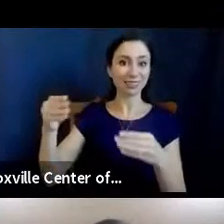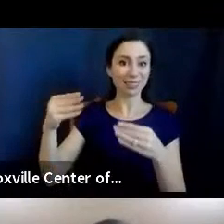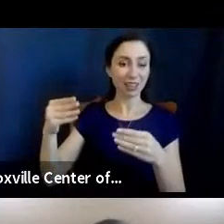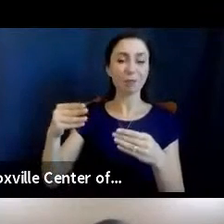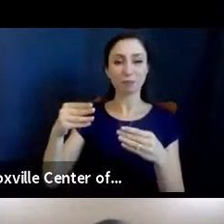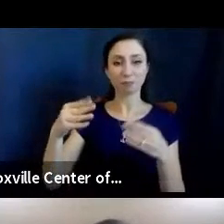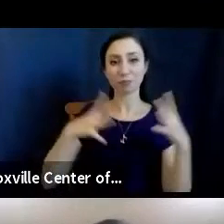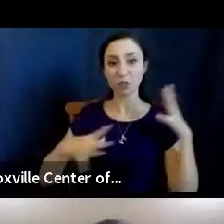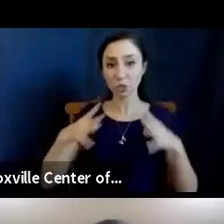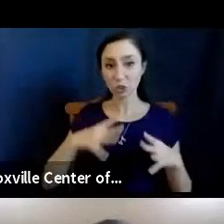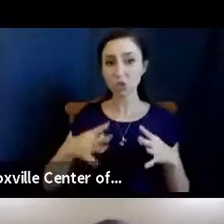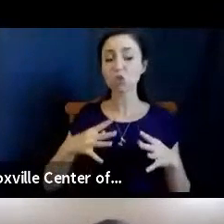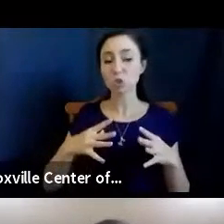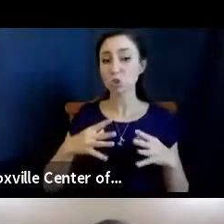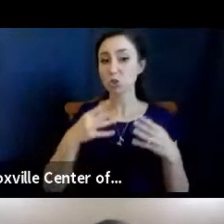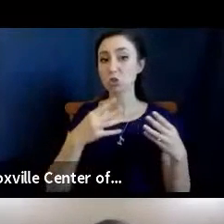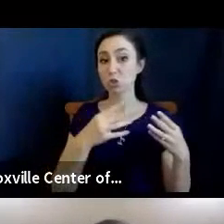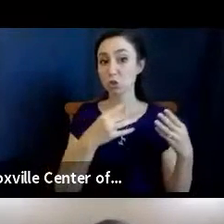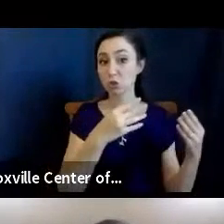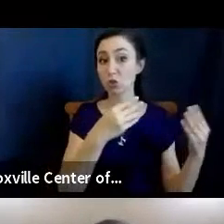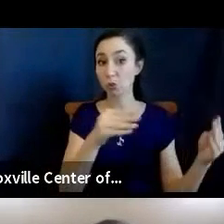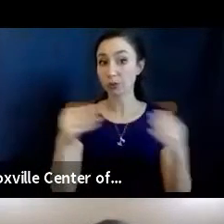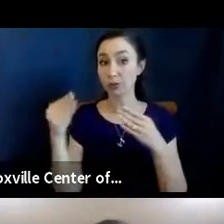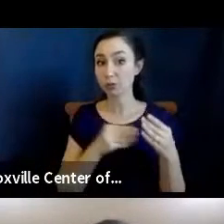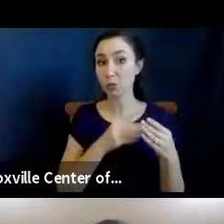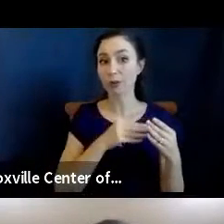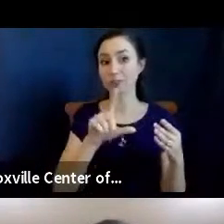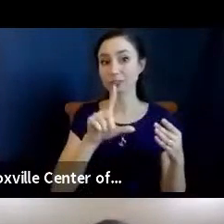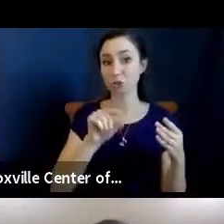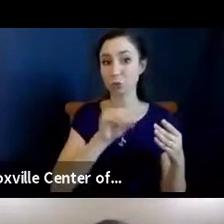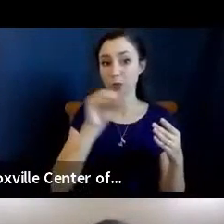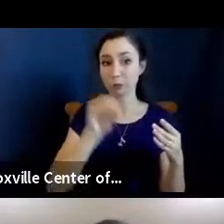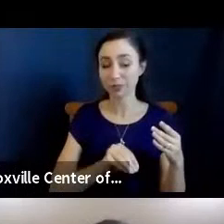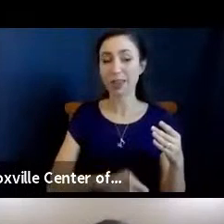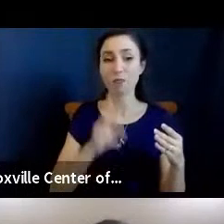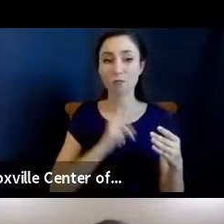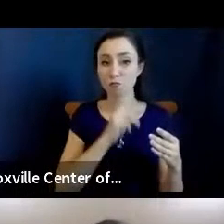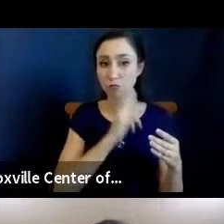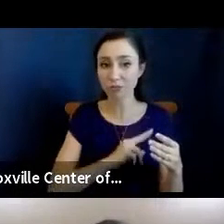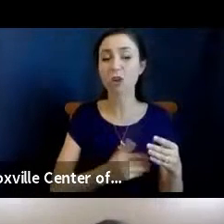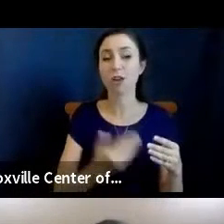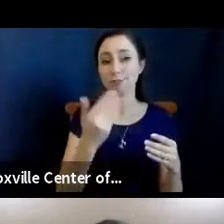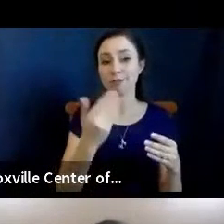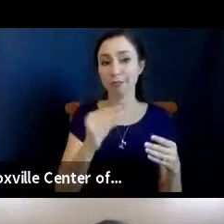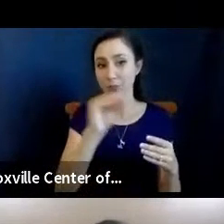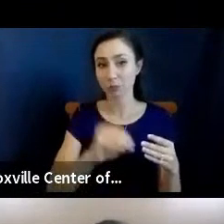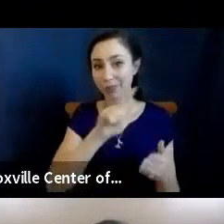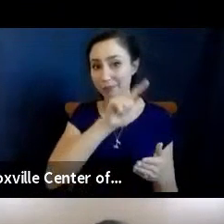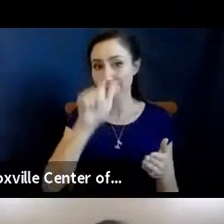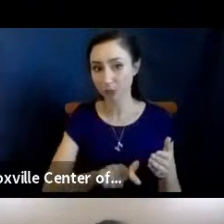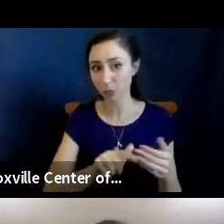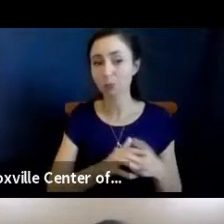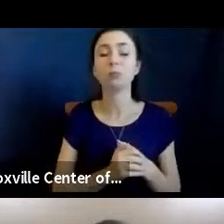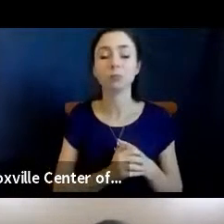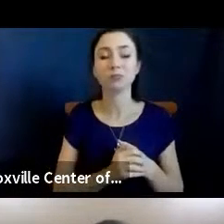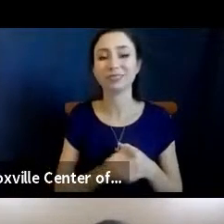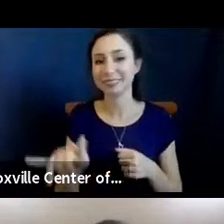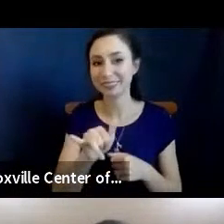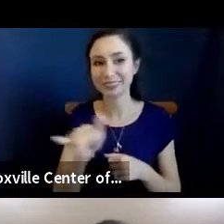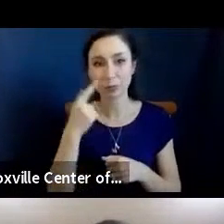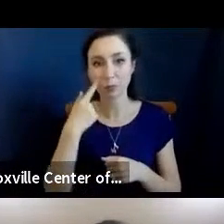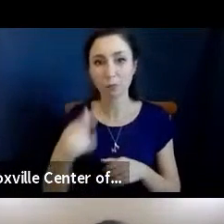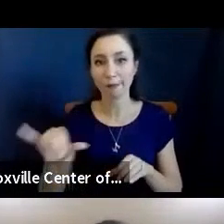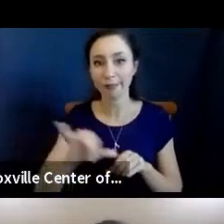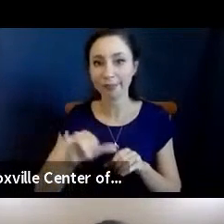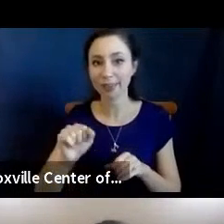20%. Restaurants and bars are down 15%. Gas stations, the same, are down 15%. But overall, retail sales are